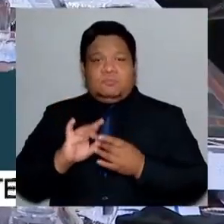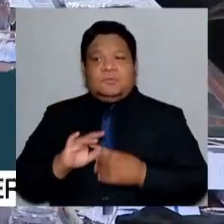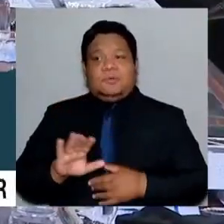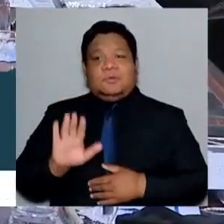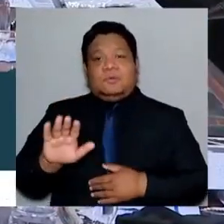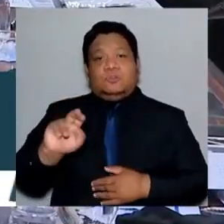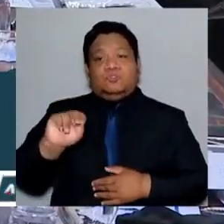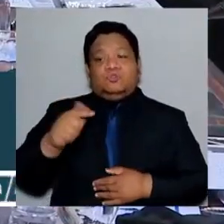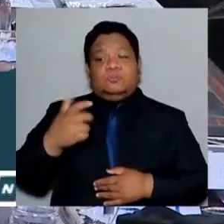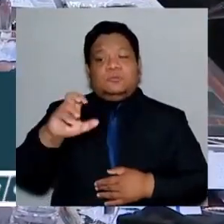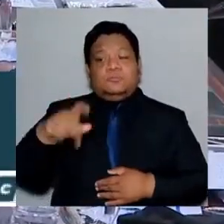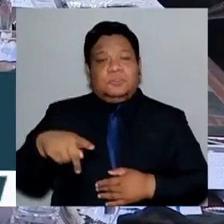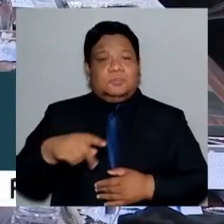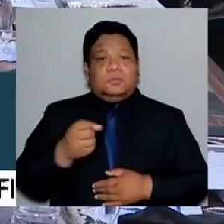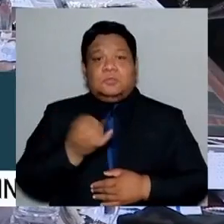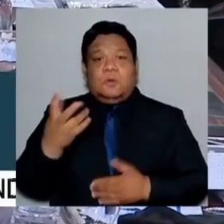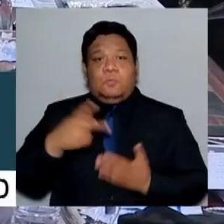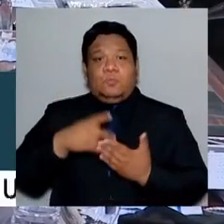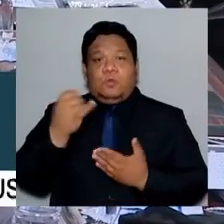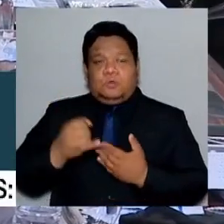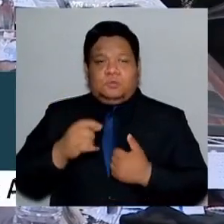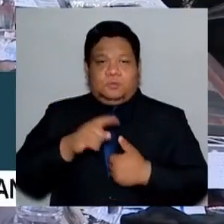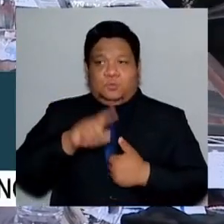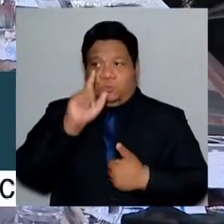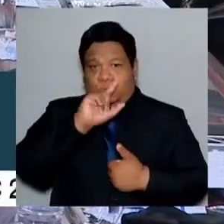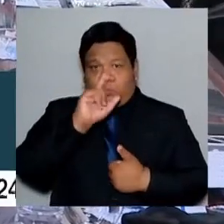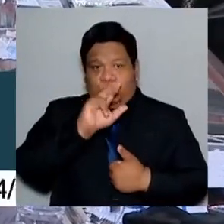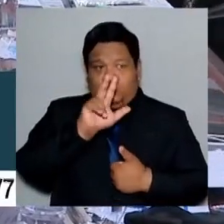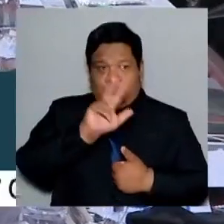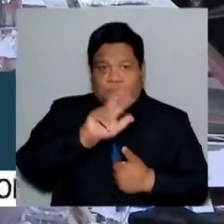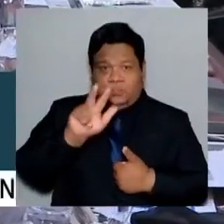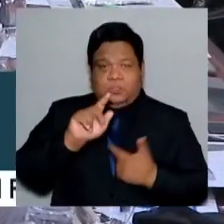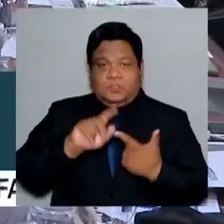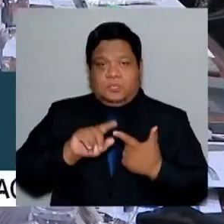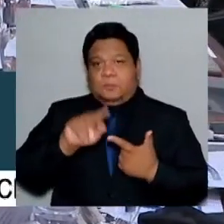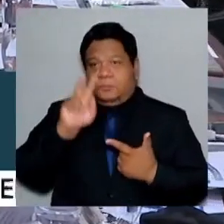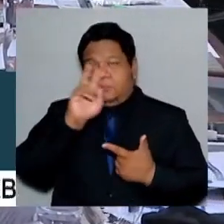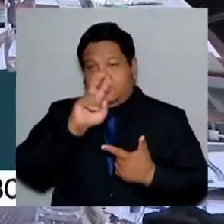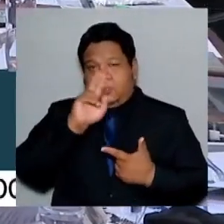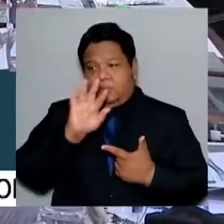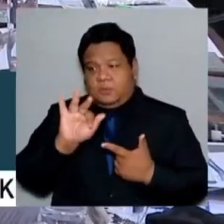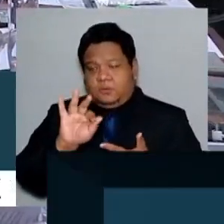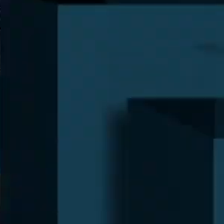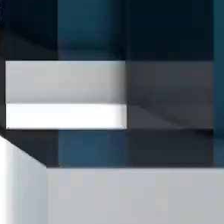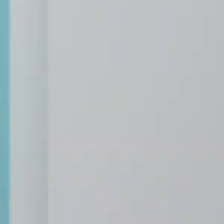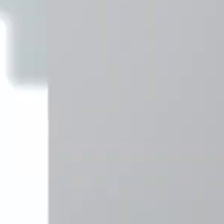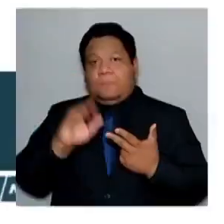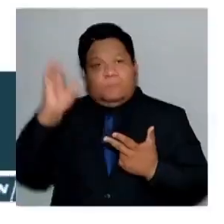in Luzon, 19 in the Visayas, and 14 in Mindanao all remain unfinished.